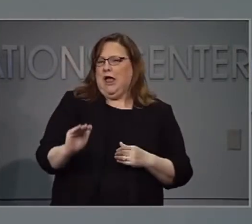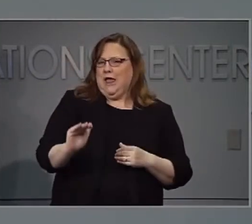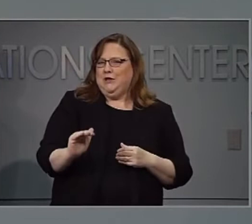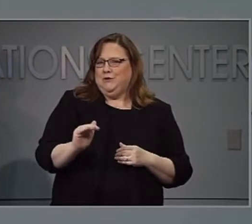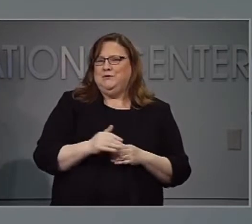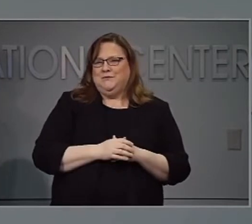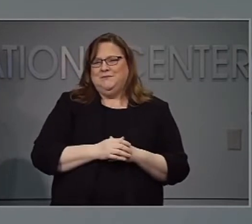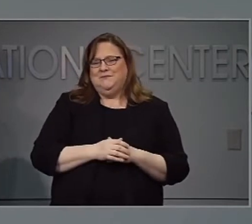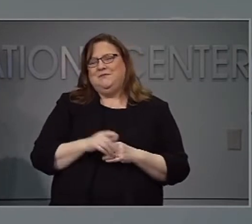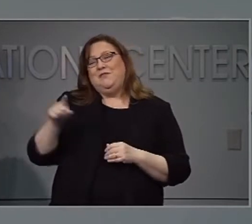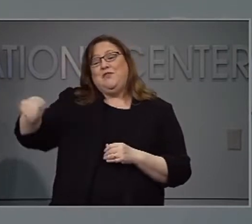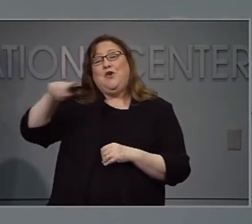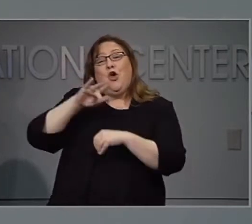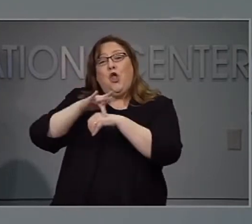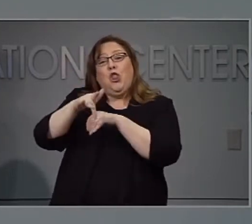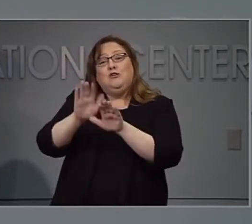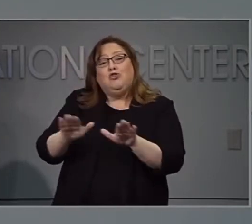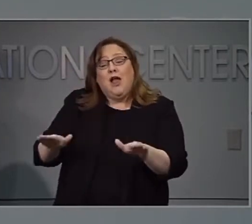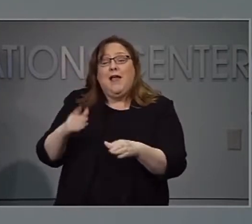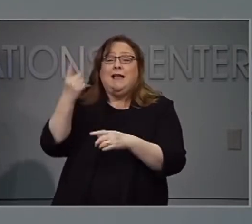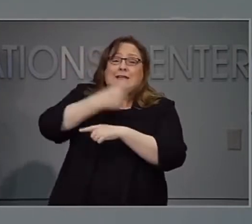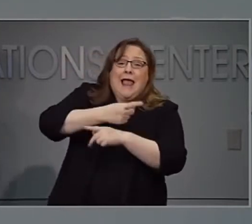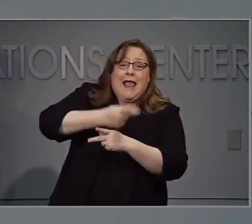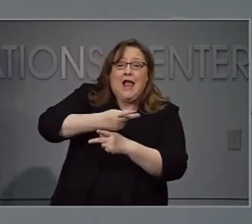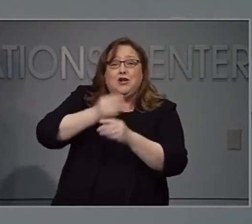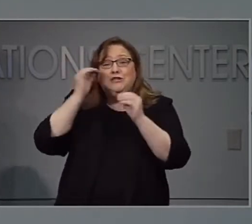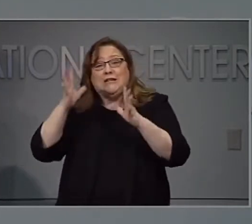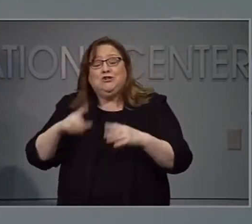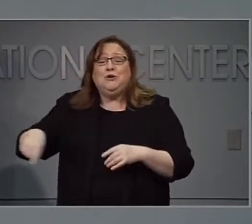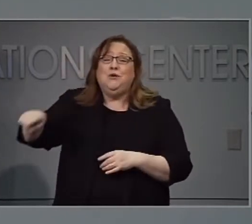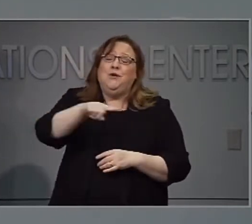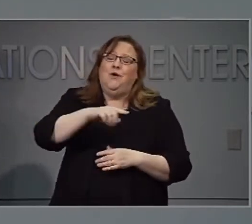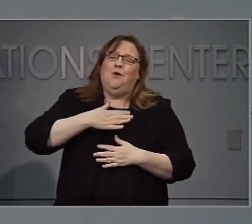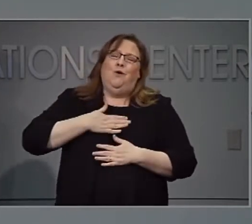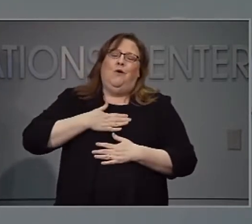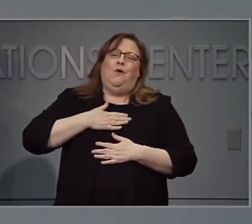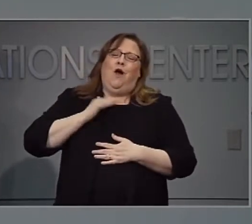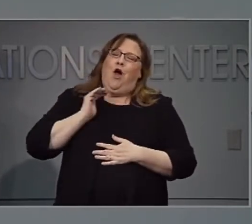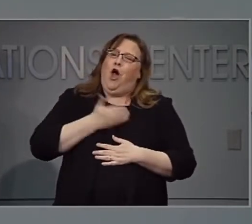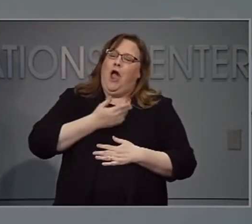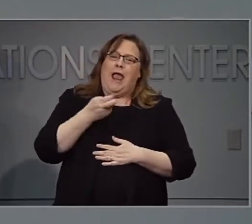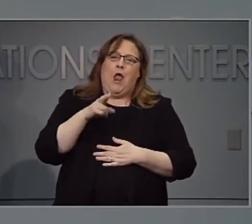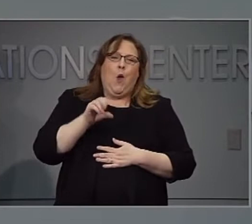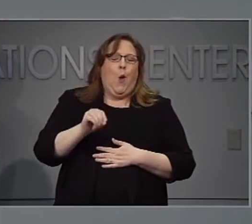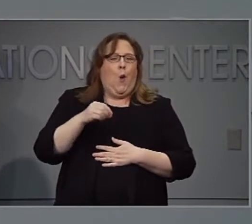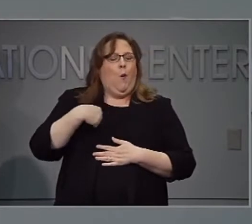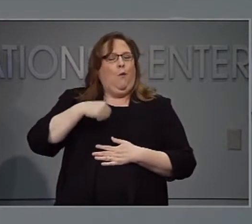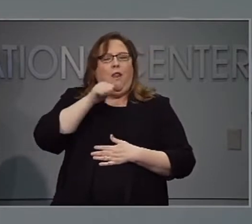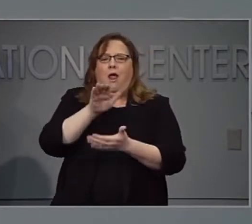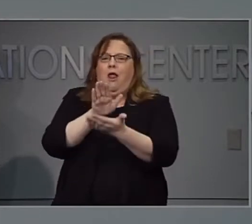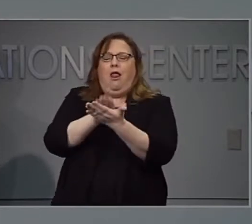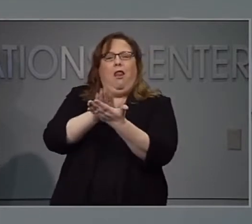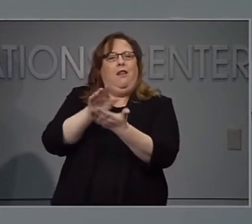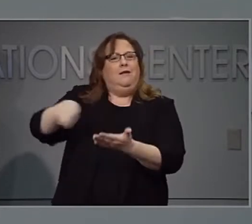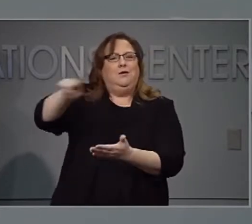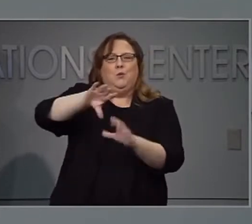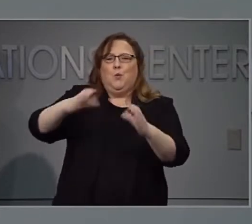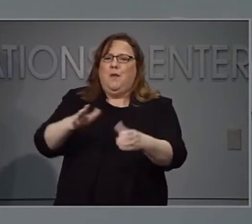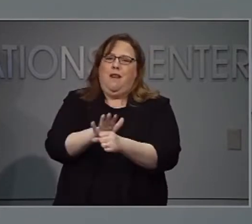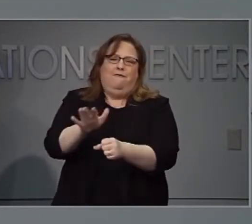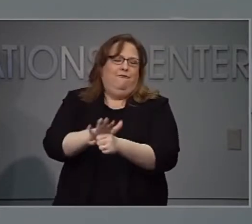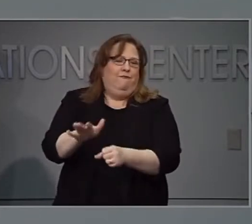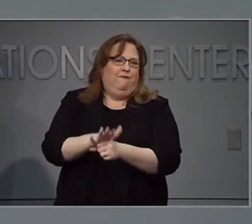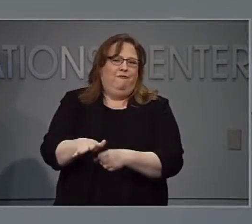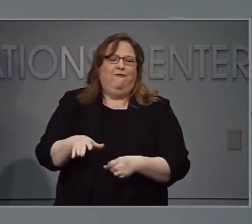early childhood teachers. You are our unsung heroes who care for and love and teach